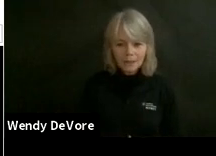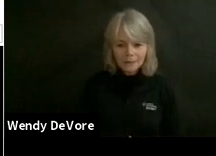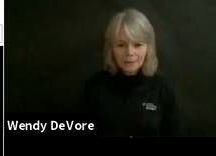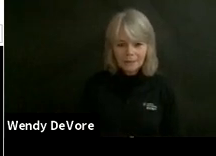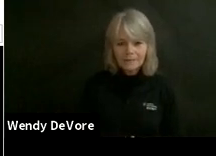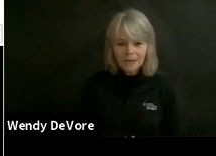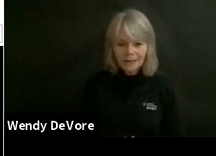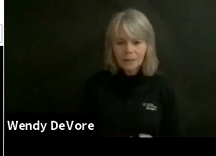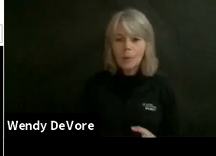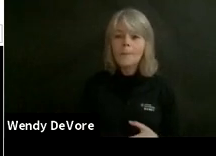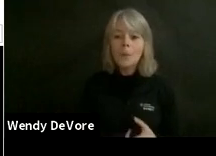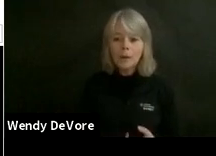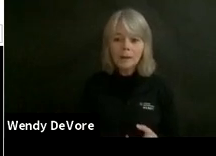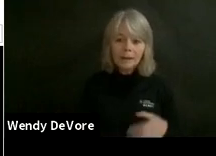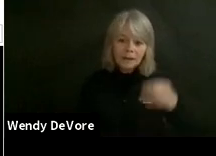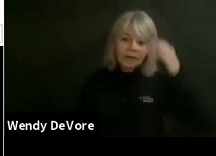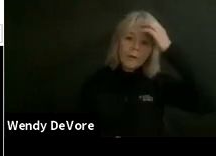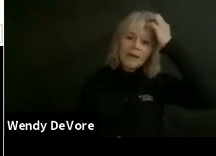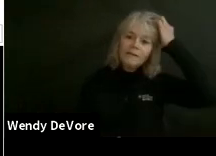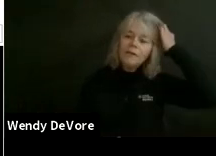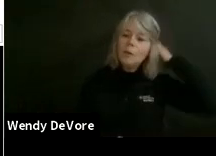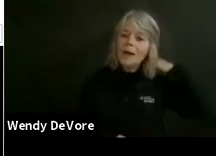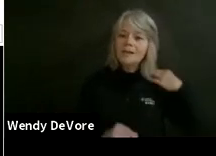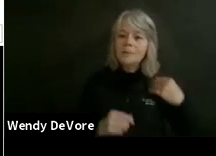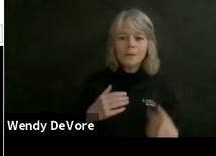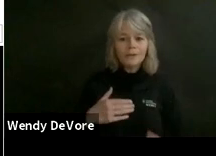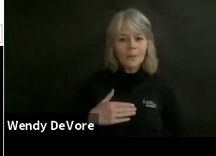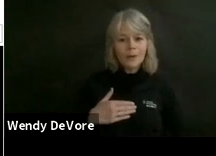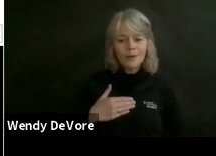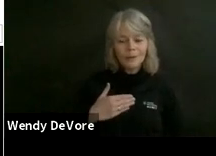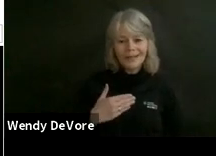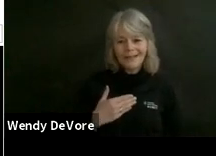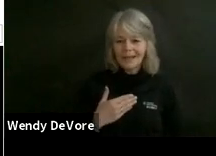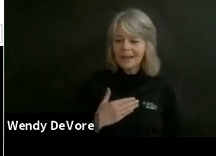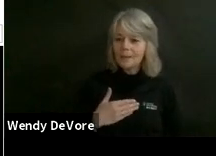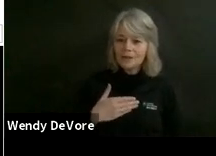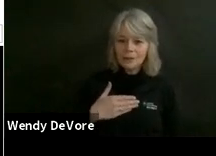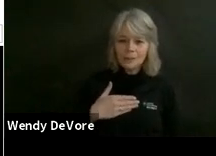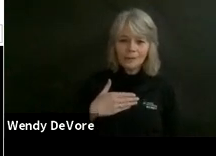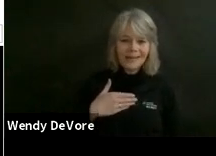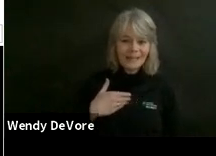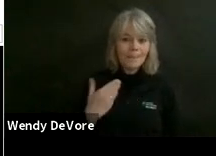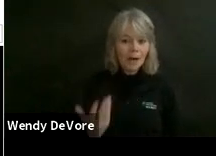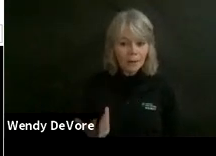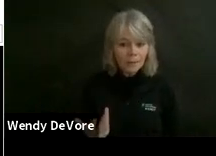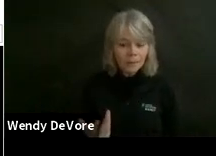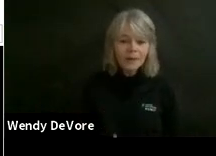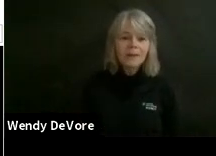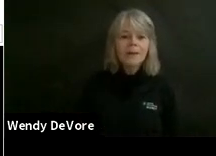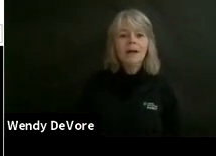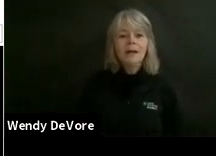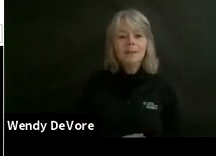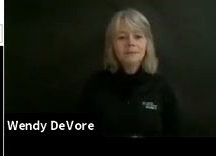two weeks in advance or more. So if you wanted to meet with someone who needs a sign language interpreter like tomorrow,